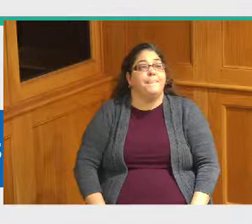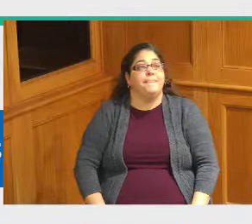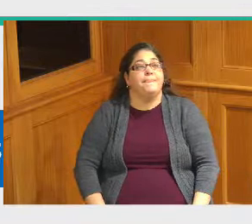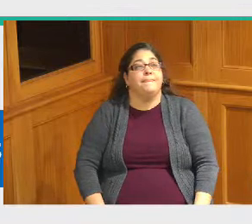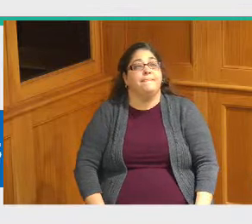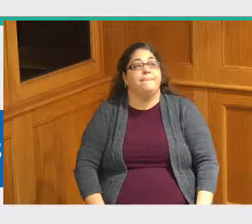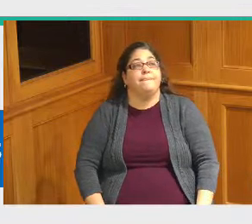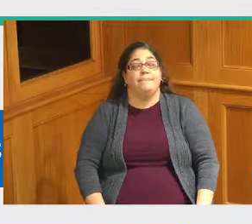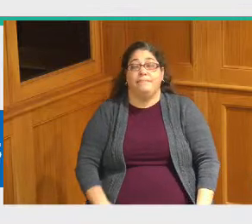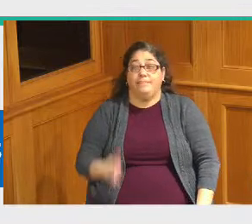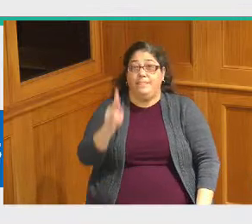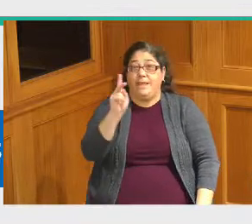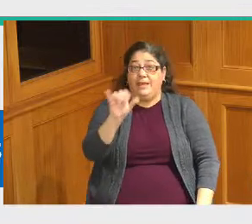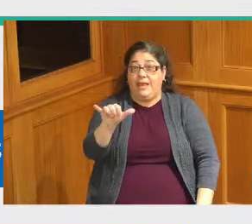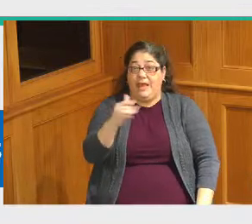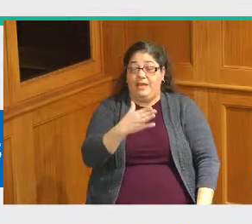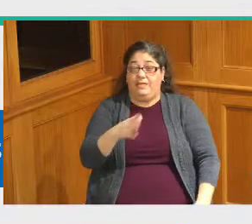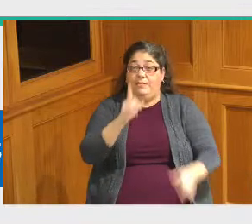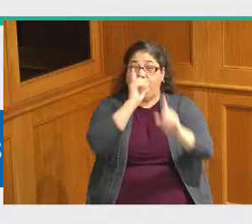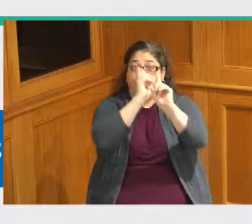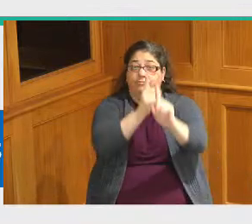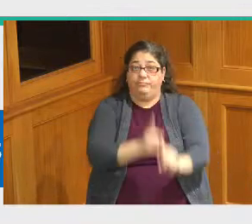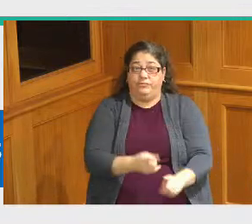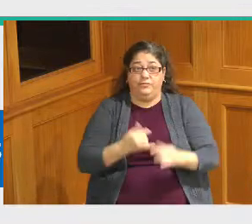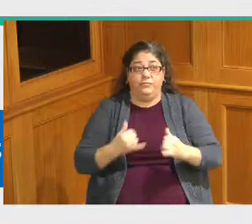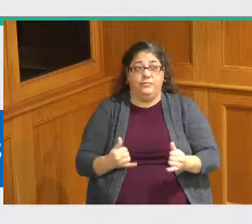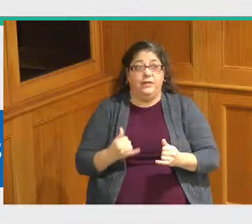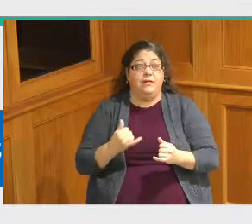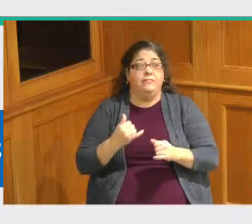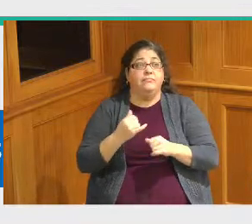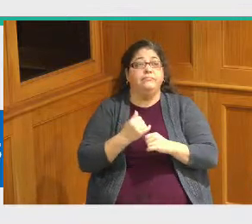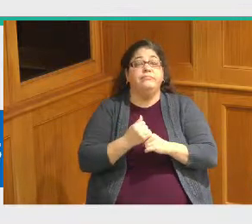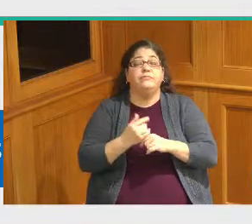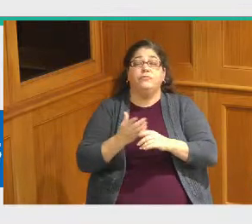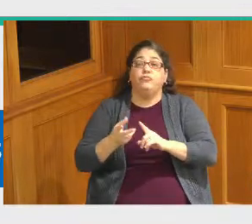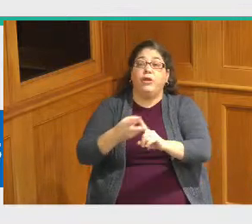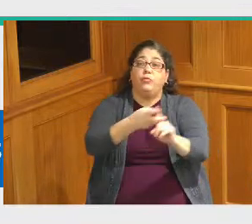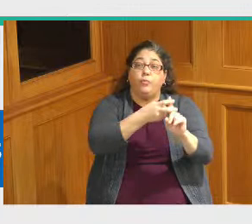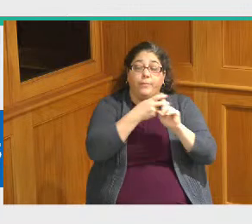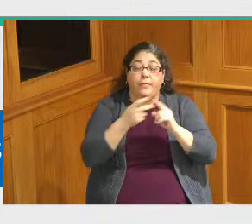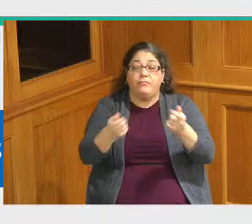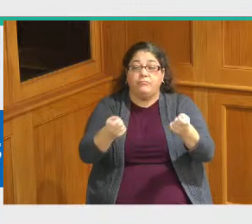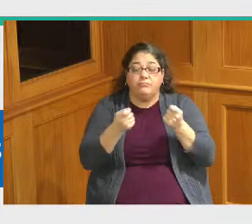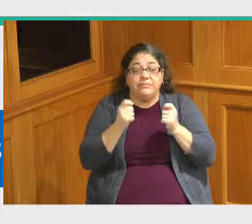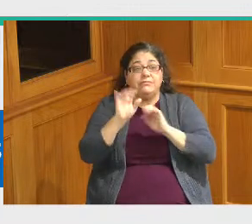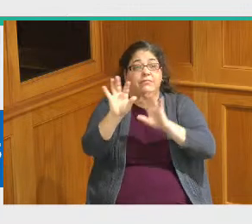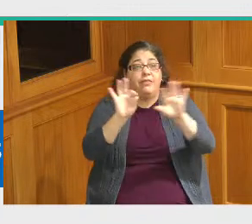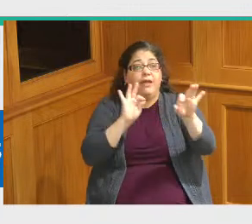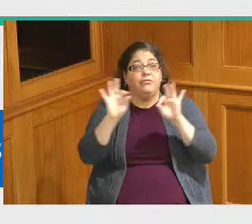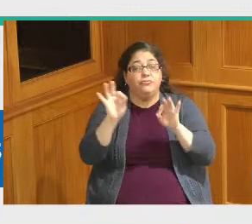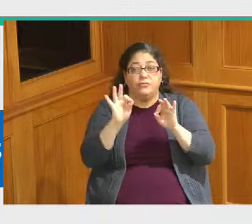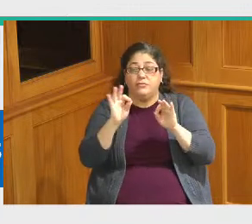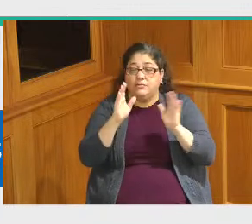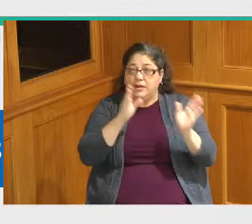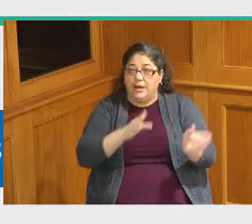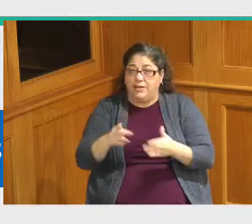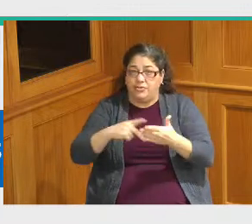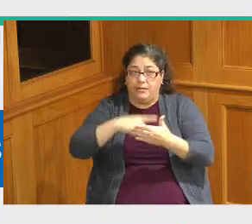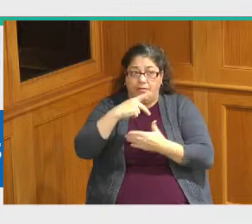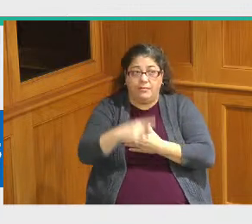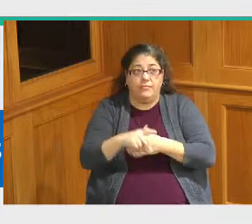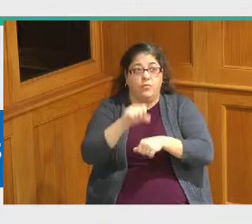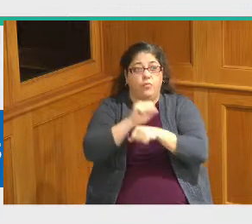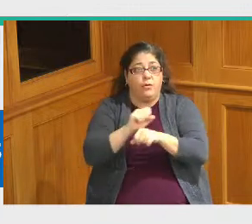The key factors that we want to cover today include recruitment and selection initiatives, workplace culture